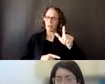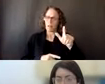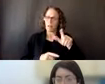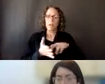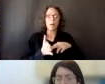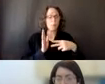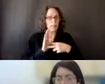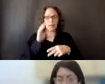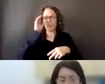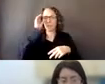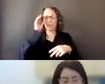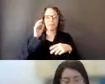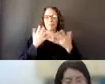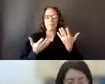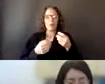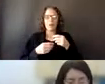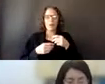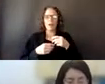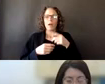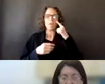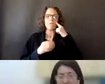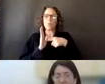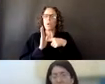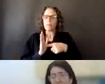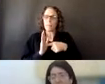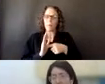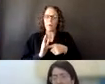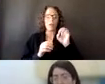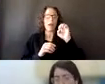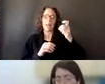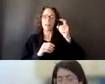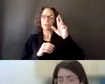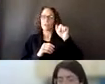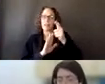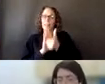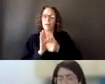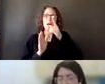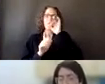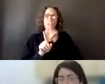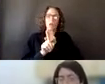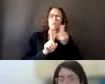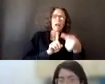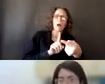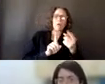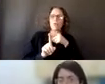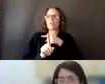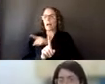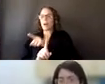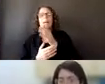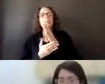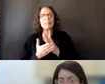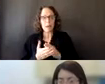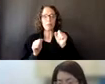were going through places where there were no Mexican officials. And so they was easy to access Texas without being